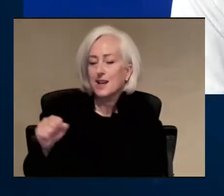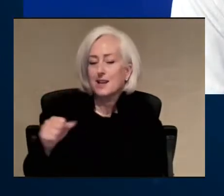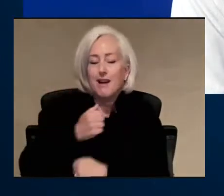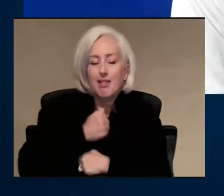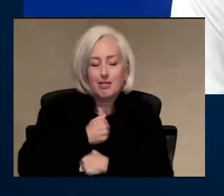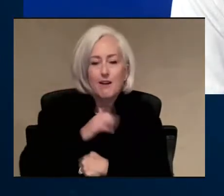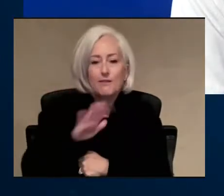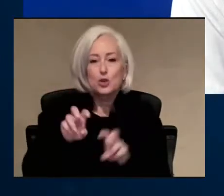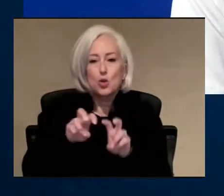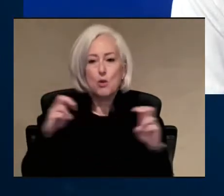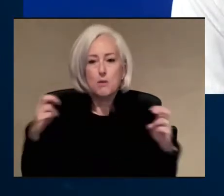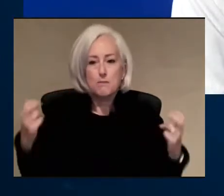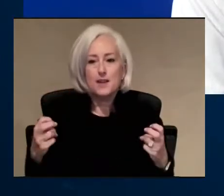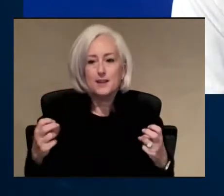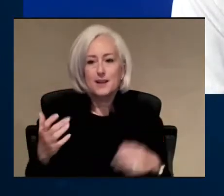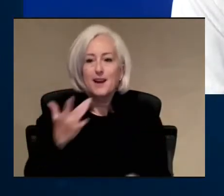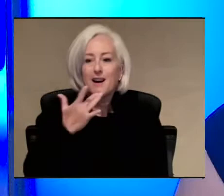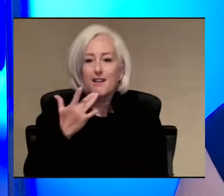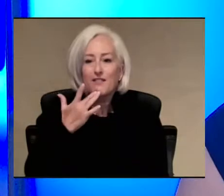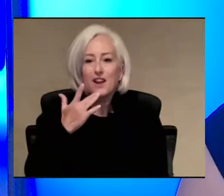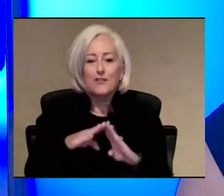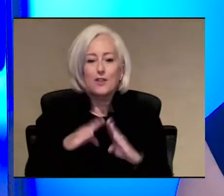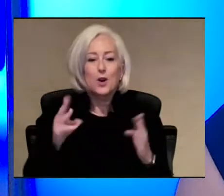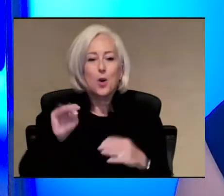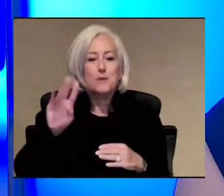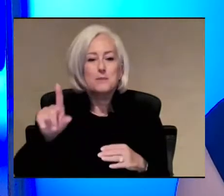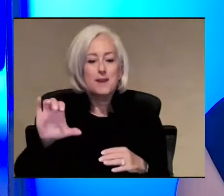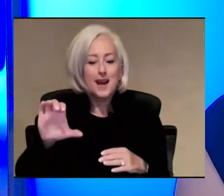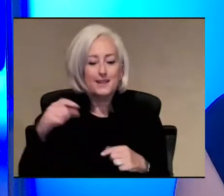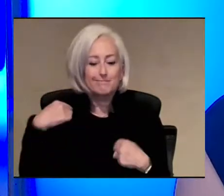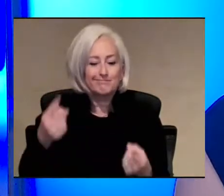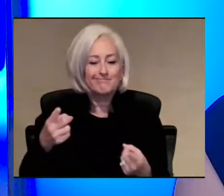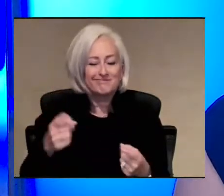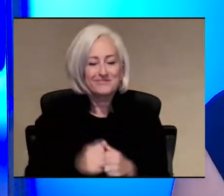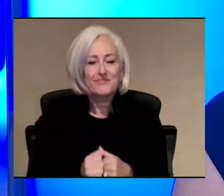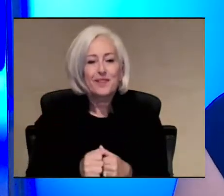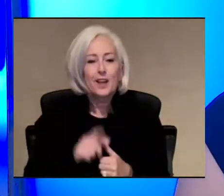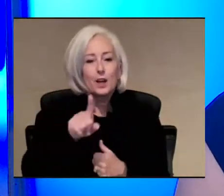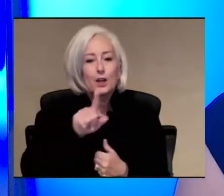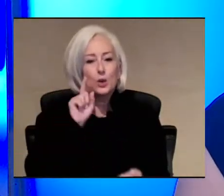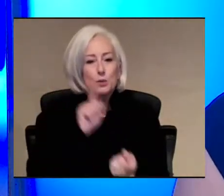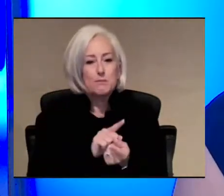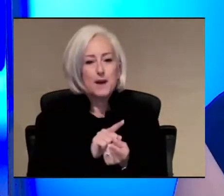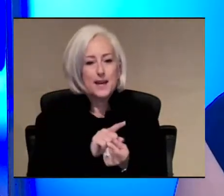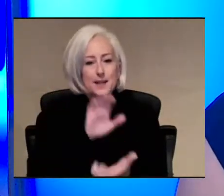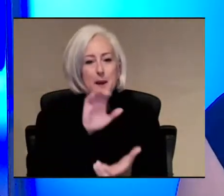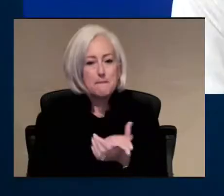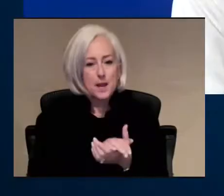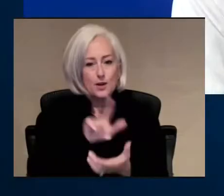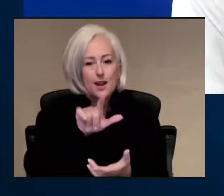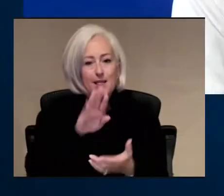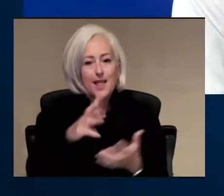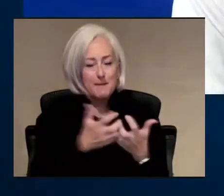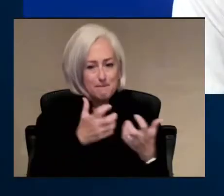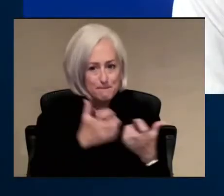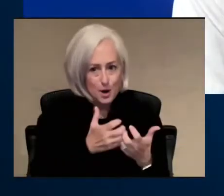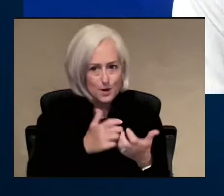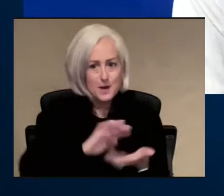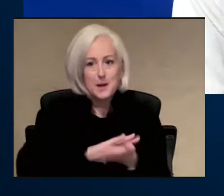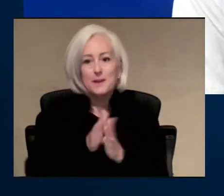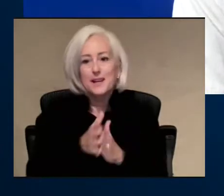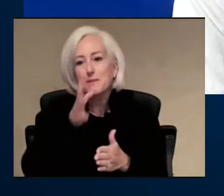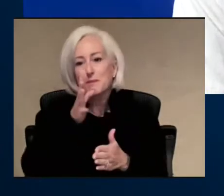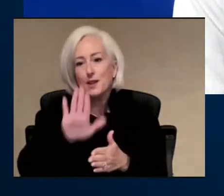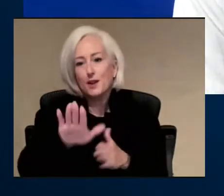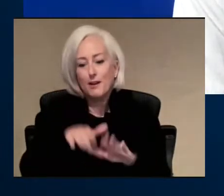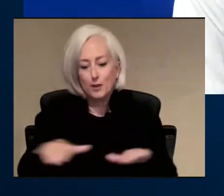favorite open mics for sure. Okay, so you met and married your lab partner, and then she became the mother of your children. So I have to put you on the